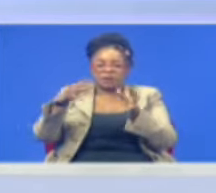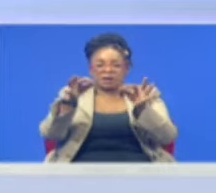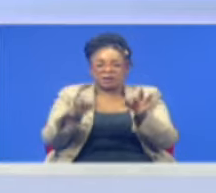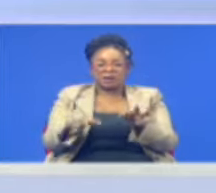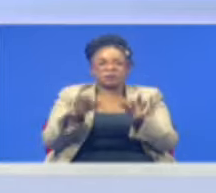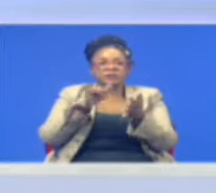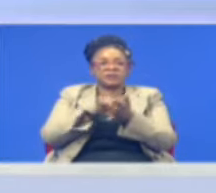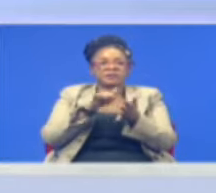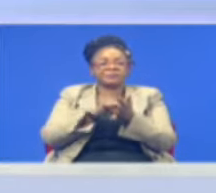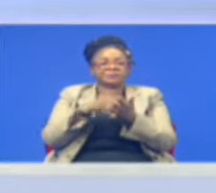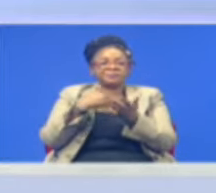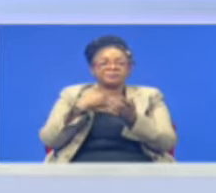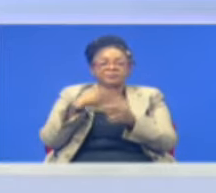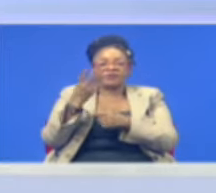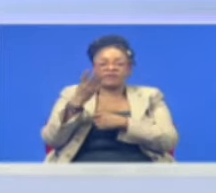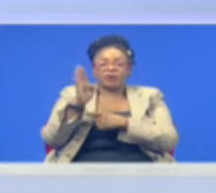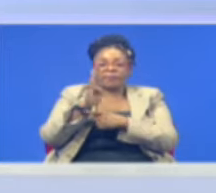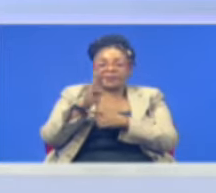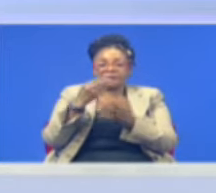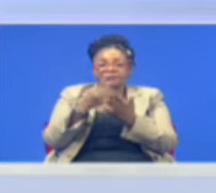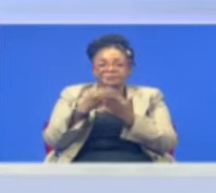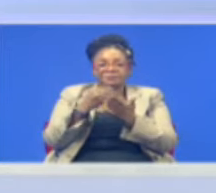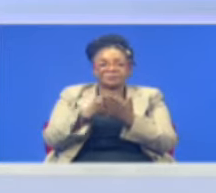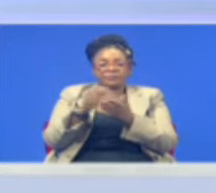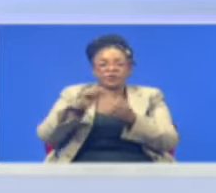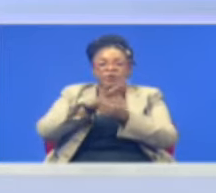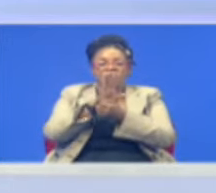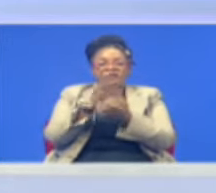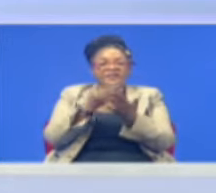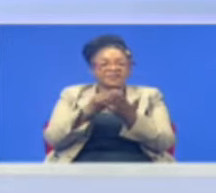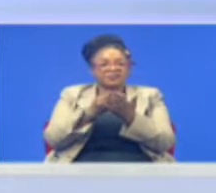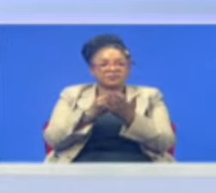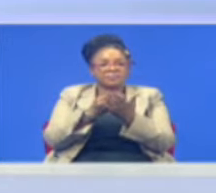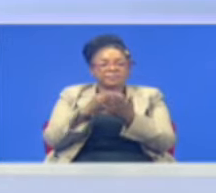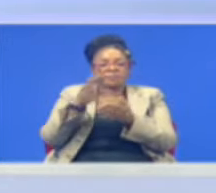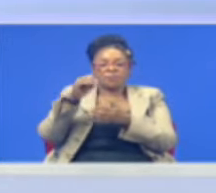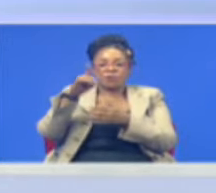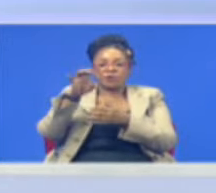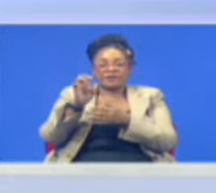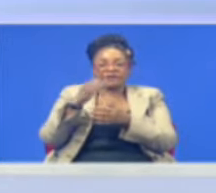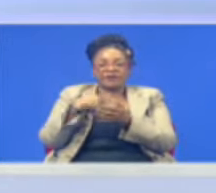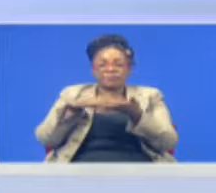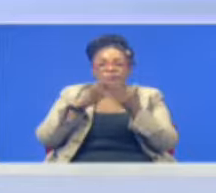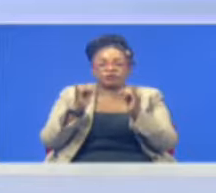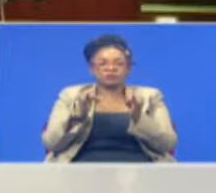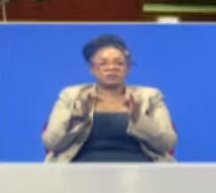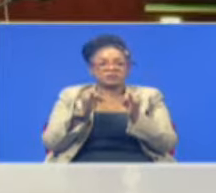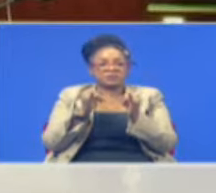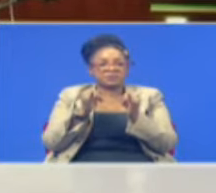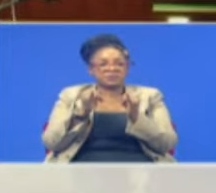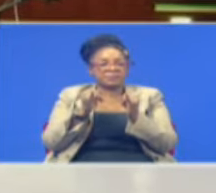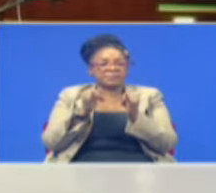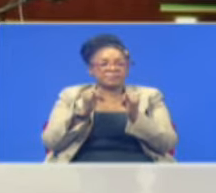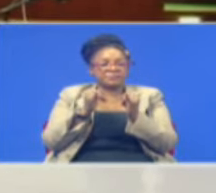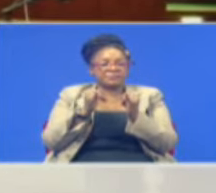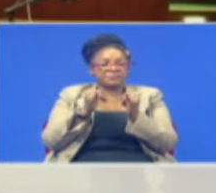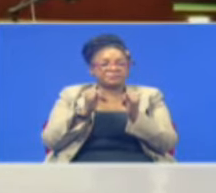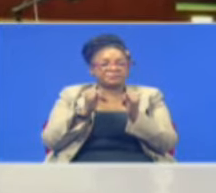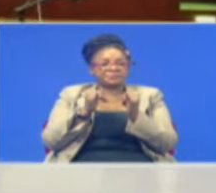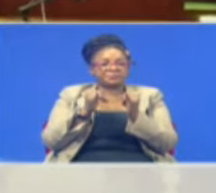to hold 4 billion shillings in COVID funds. Olive Burrows with the details. We need